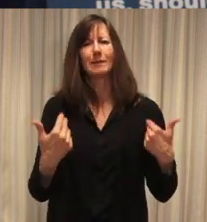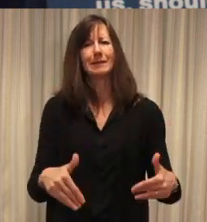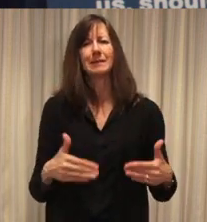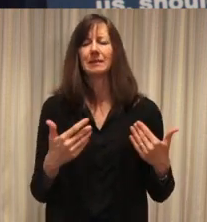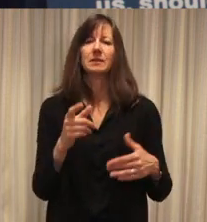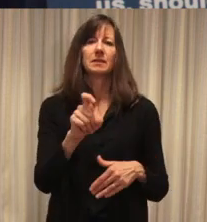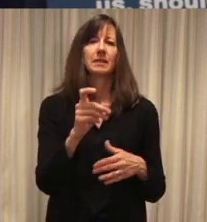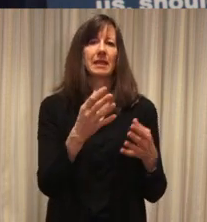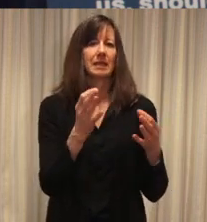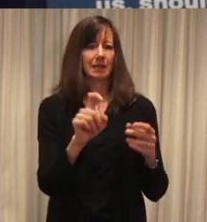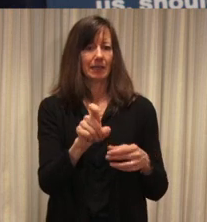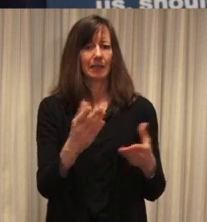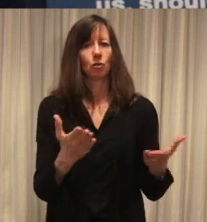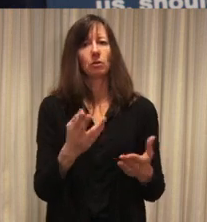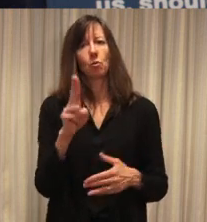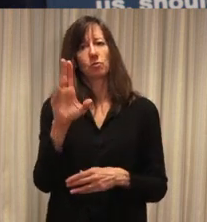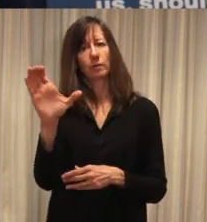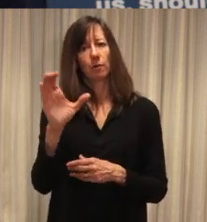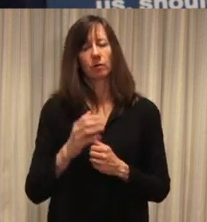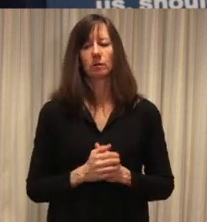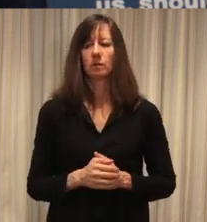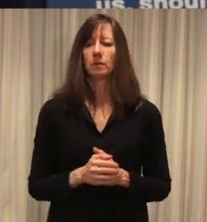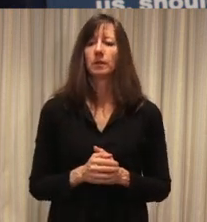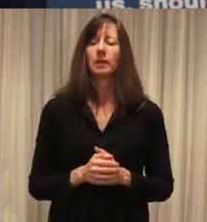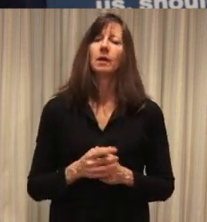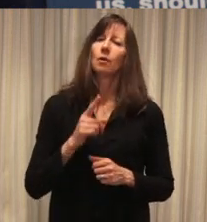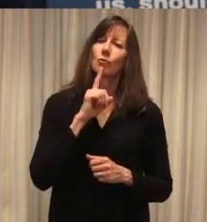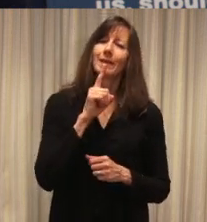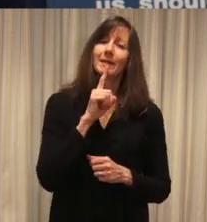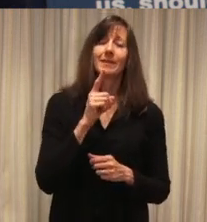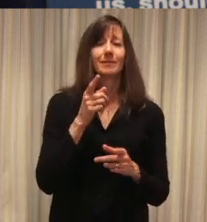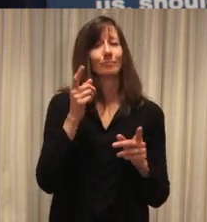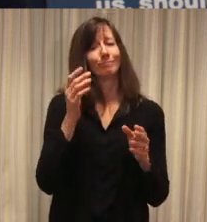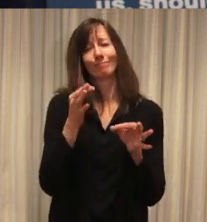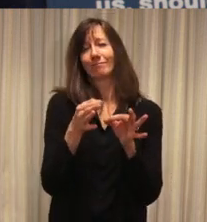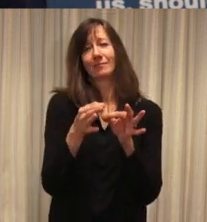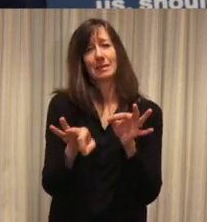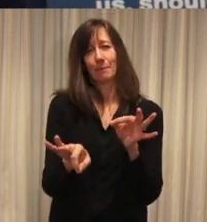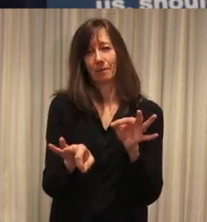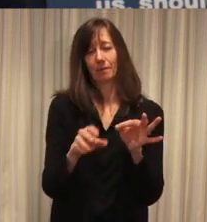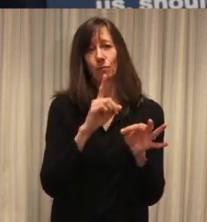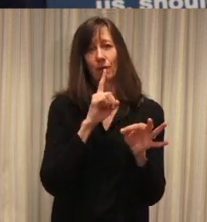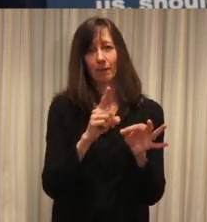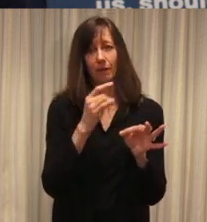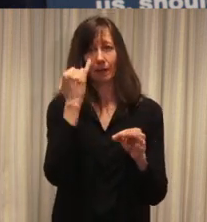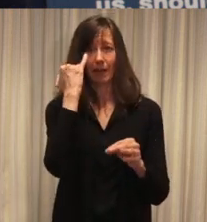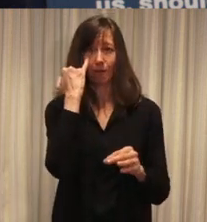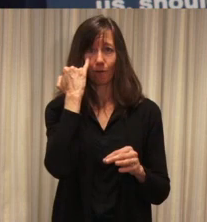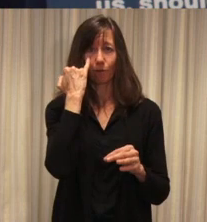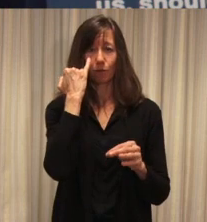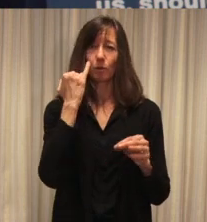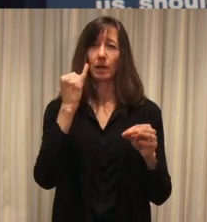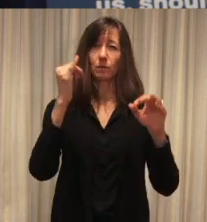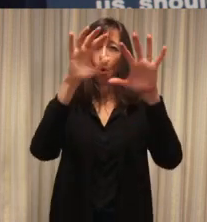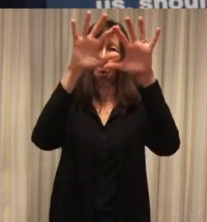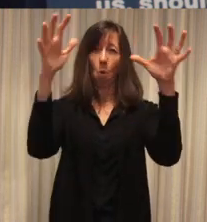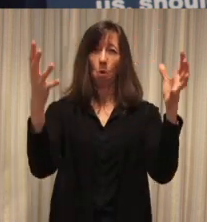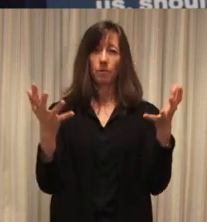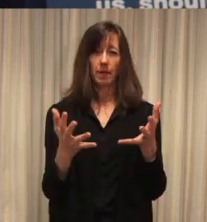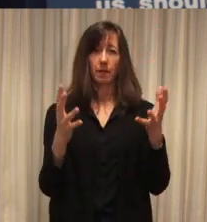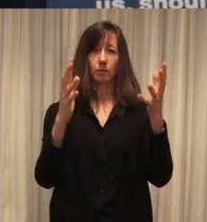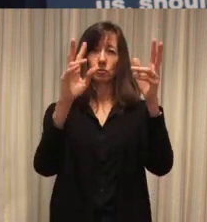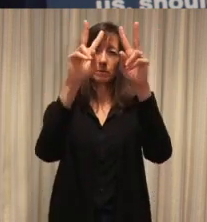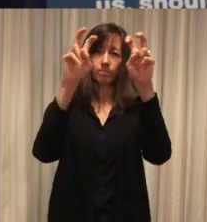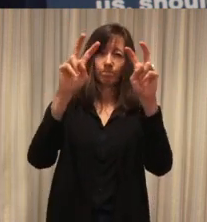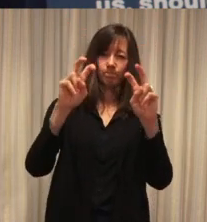pretty simple when you boil it all down. The big problem is we just actually don't have enough inventory,